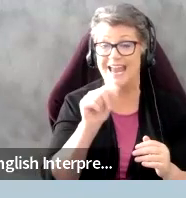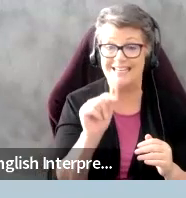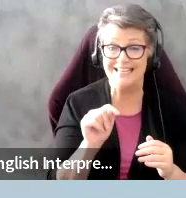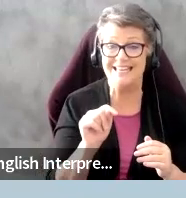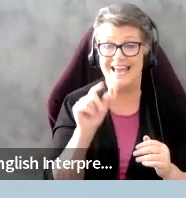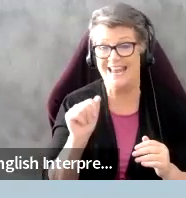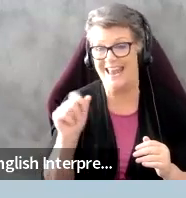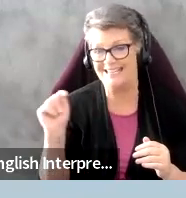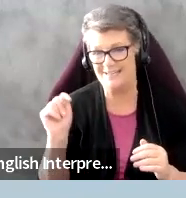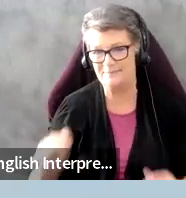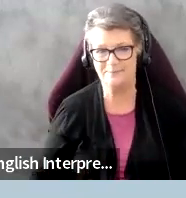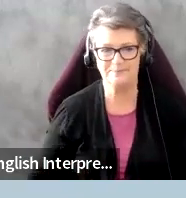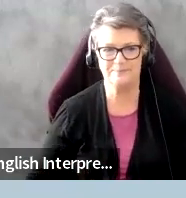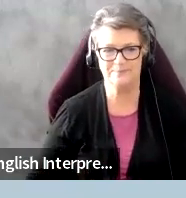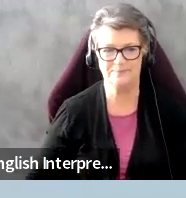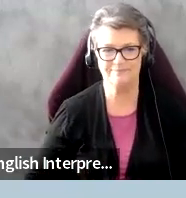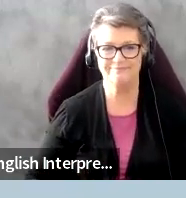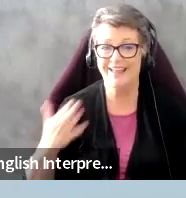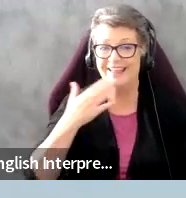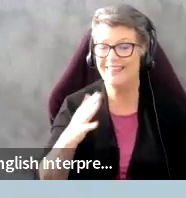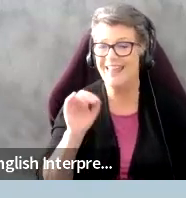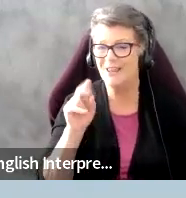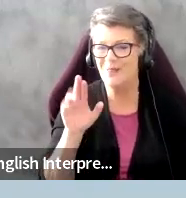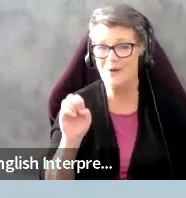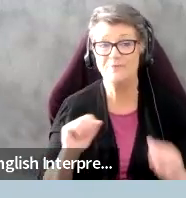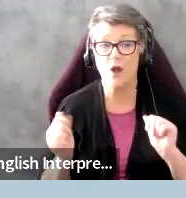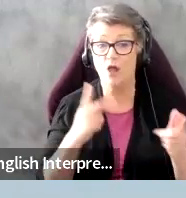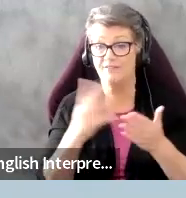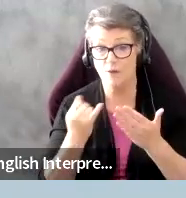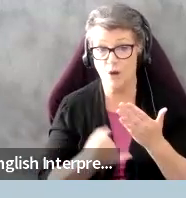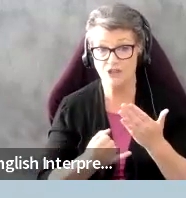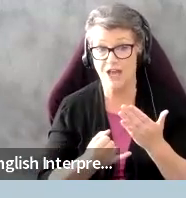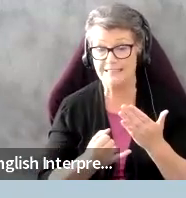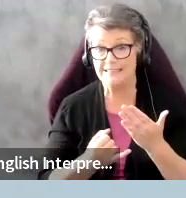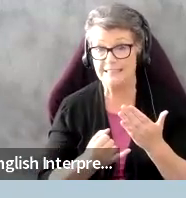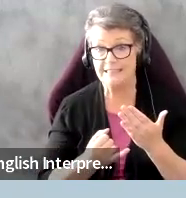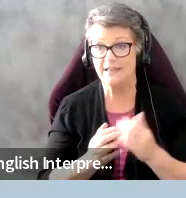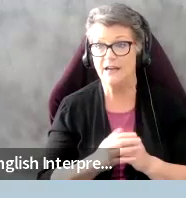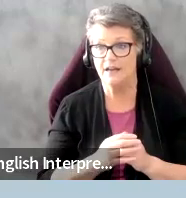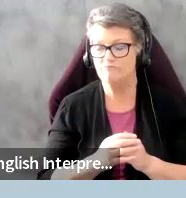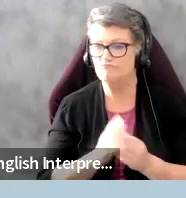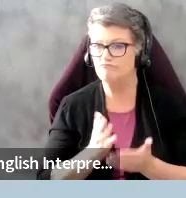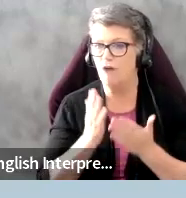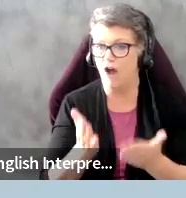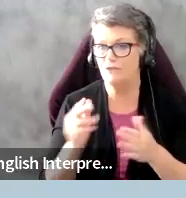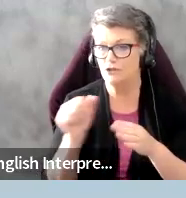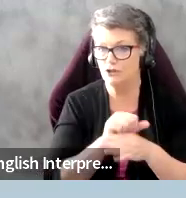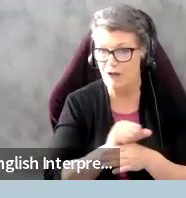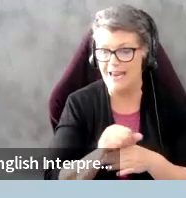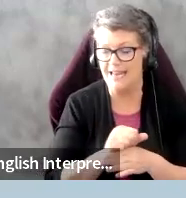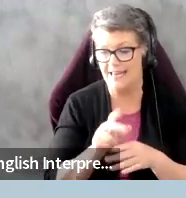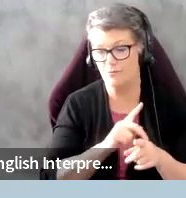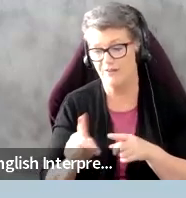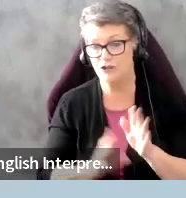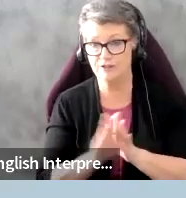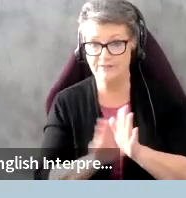AAC. Thank you, Lori. All of our projects are offer a training, professional